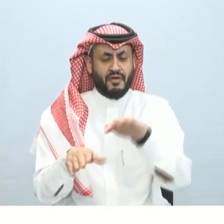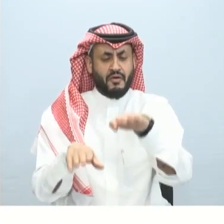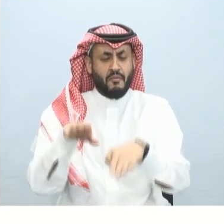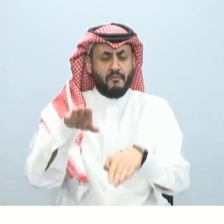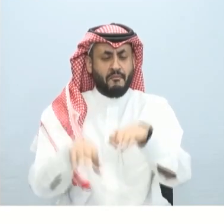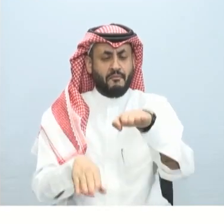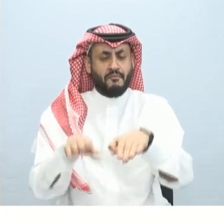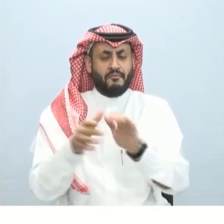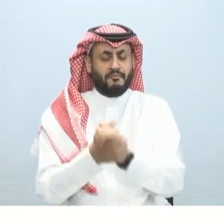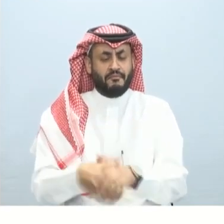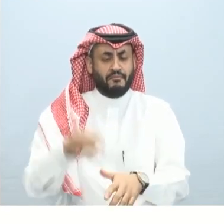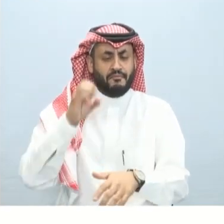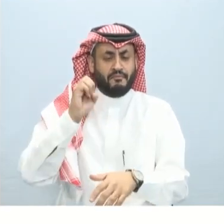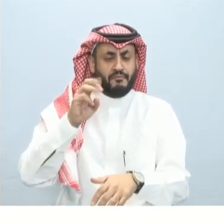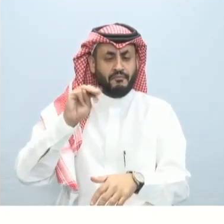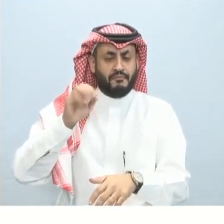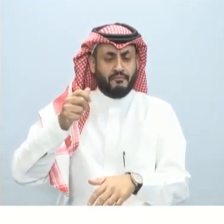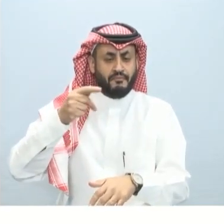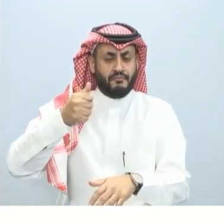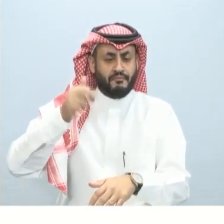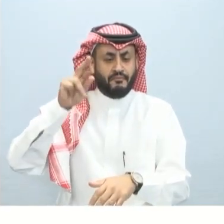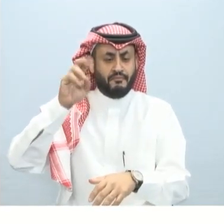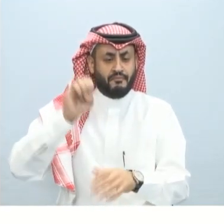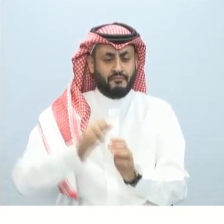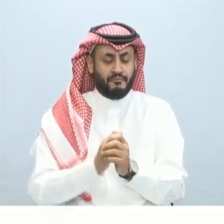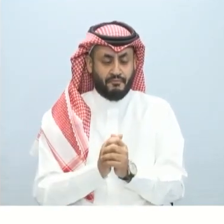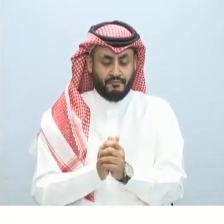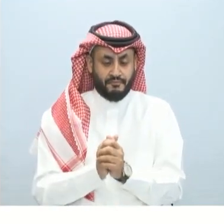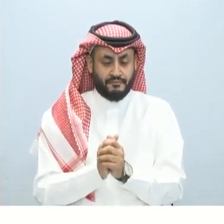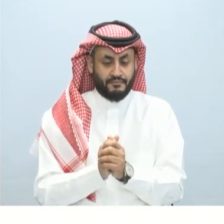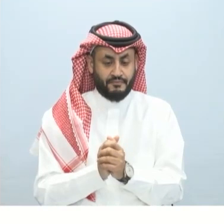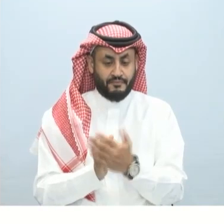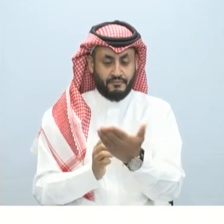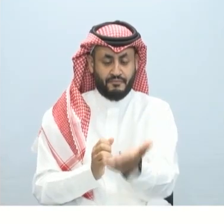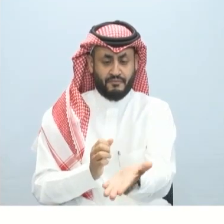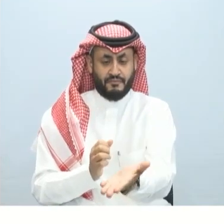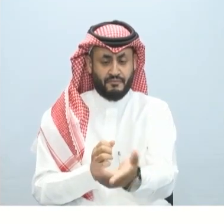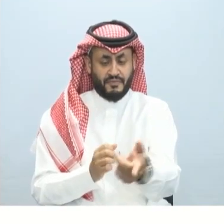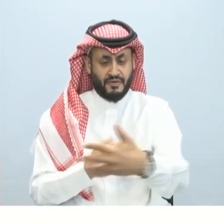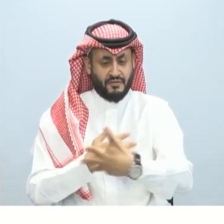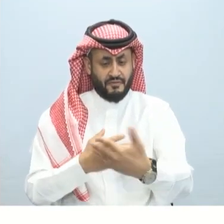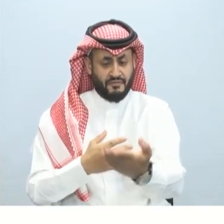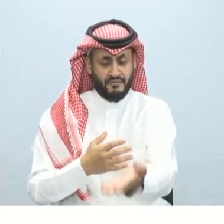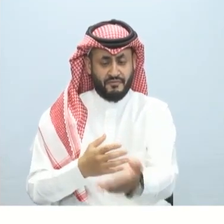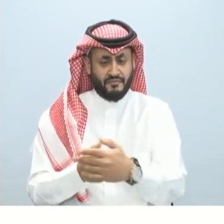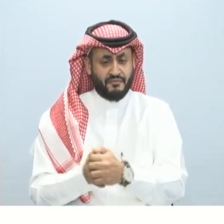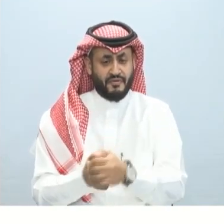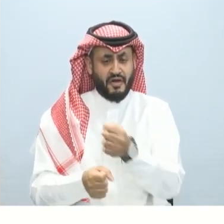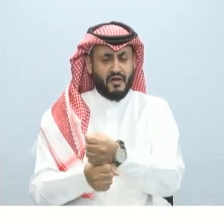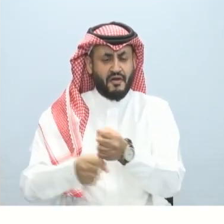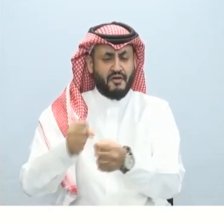compare. Now, this is going to be our new lesson, which reaches here to the form, meaning, and function